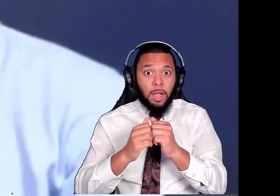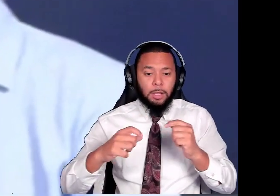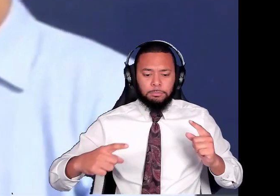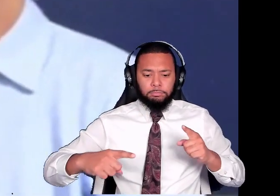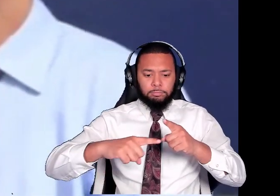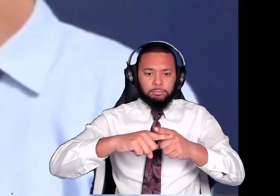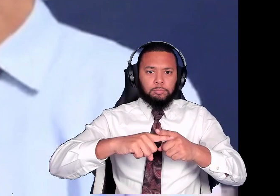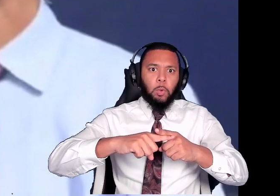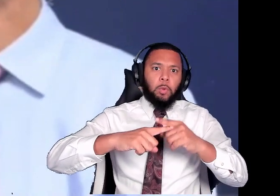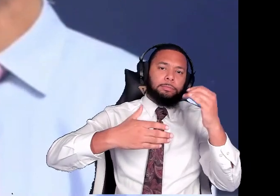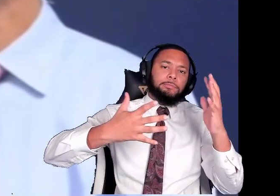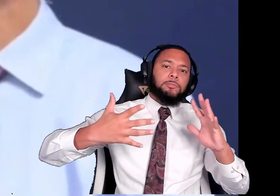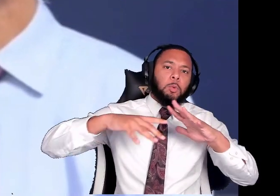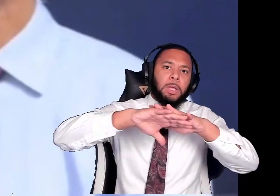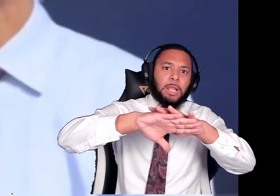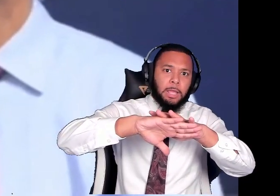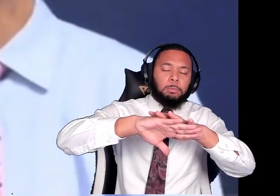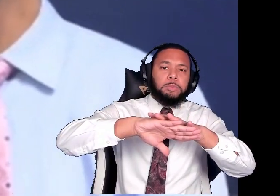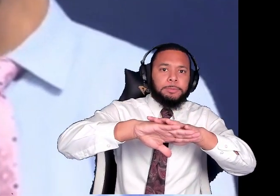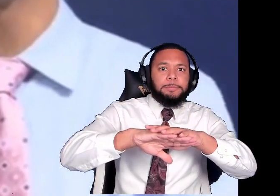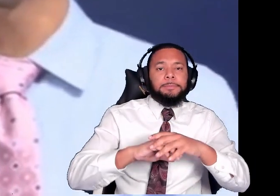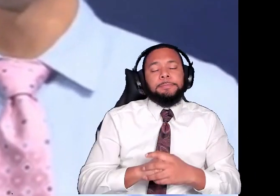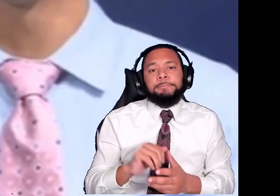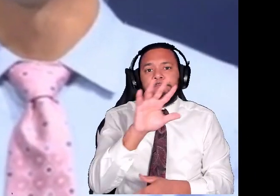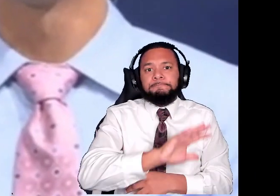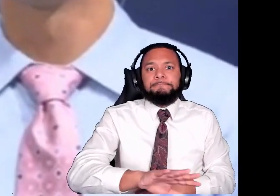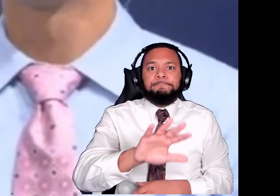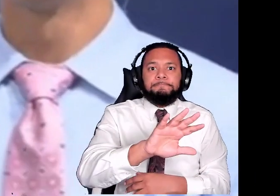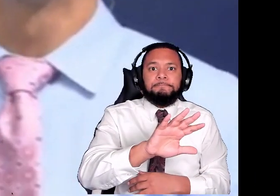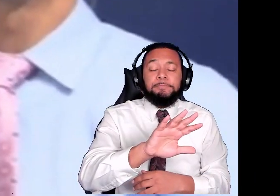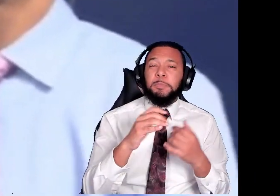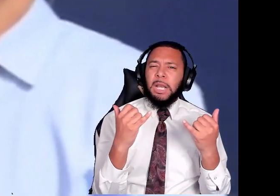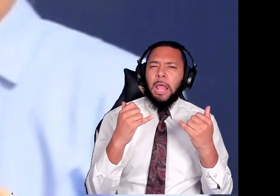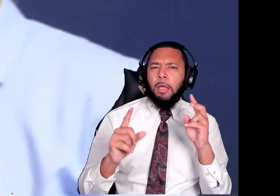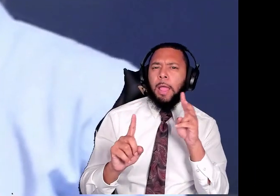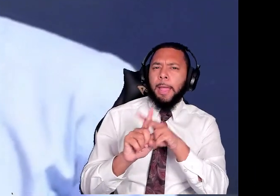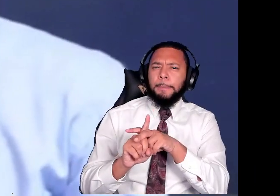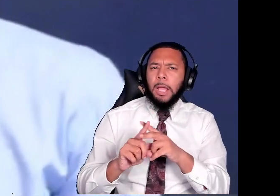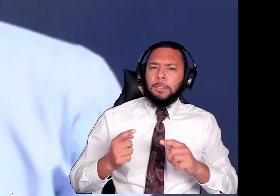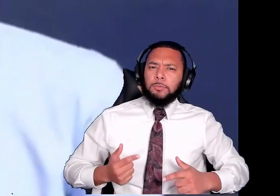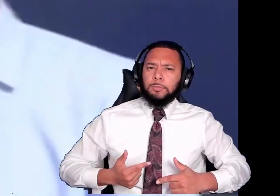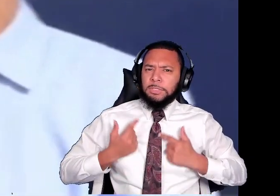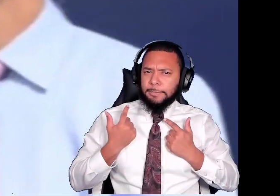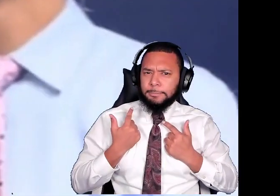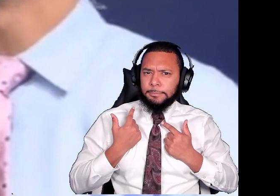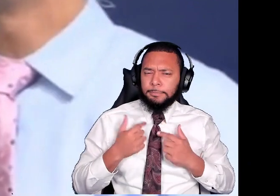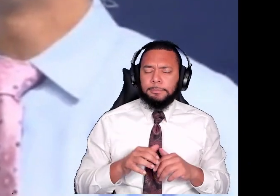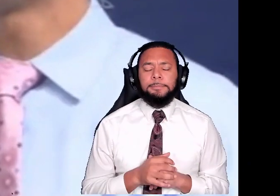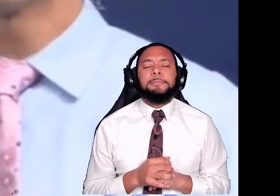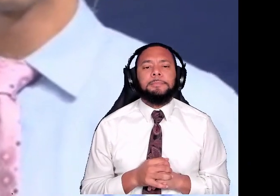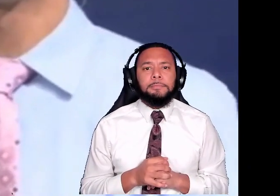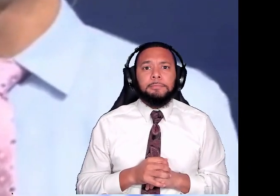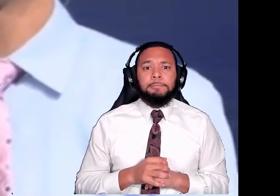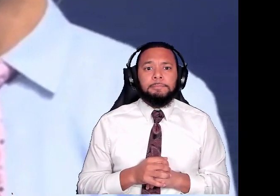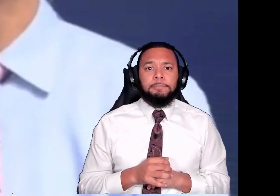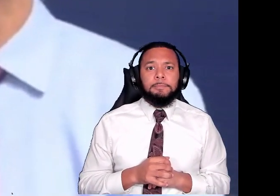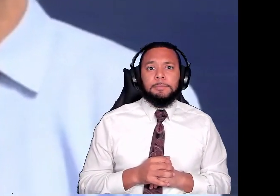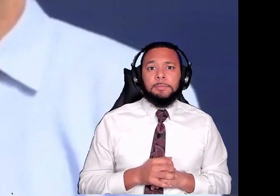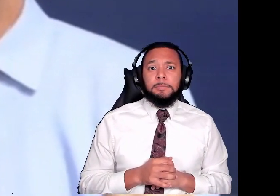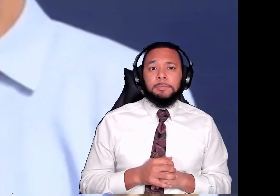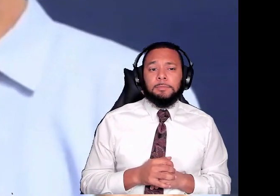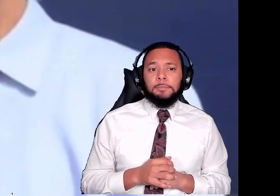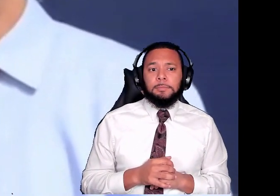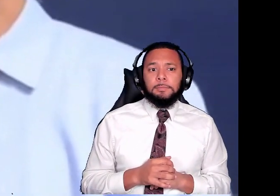regions. Well, let's use it in our life. And what better way to use math in our